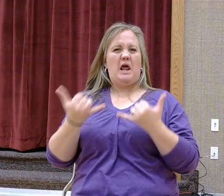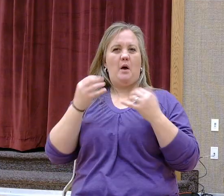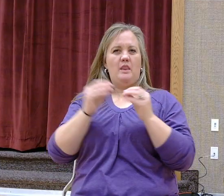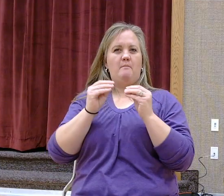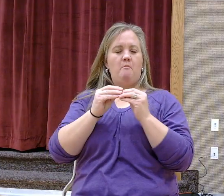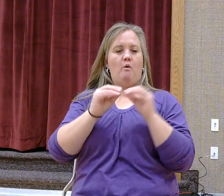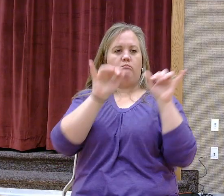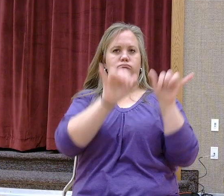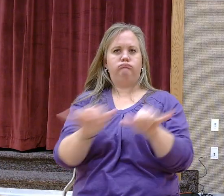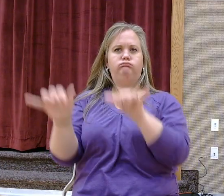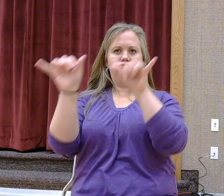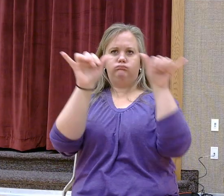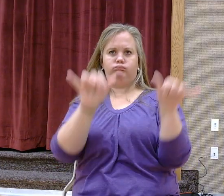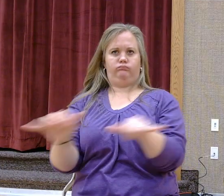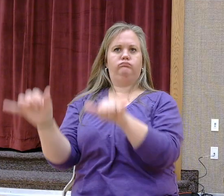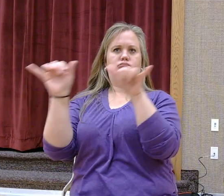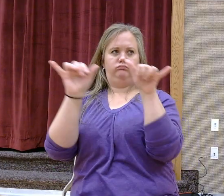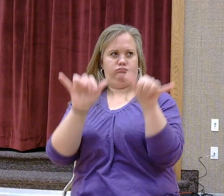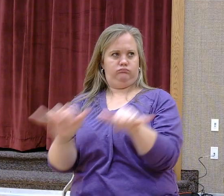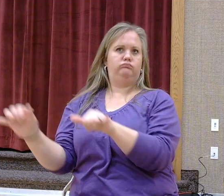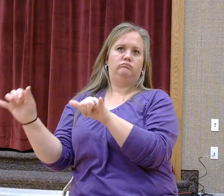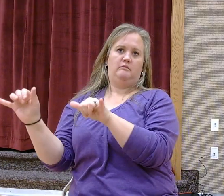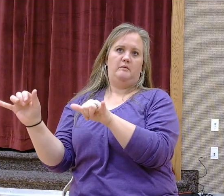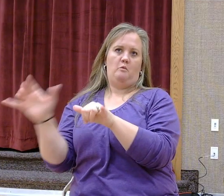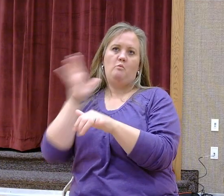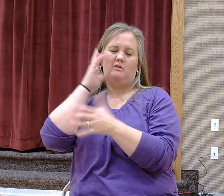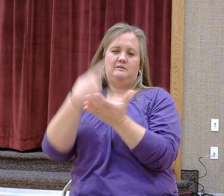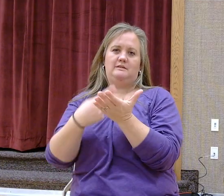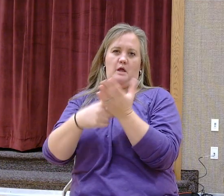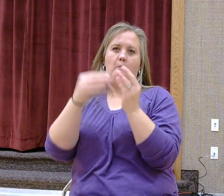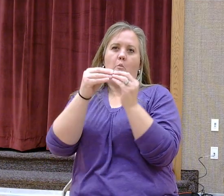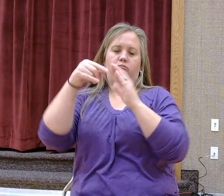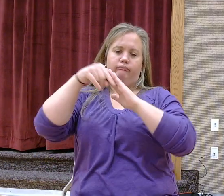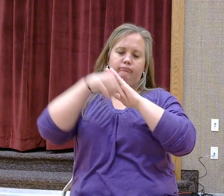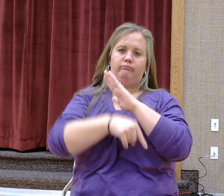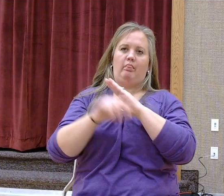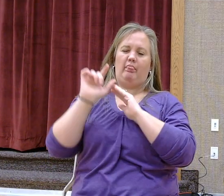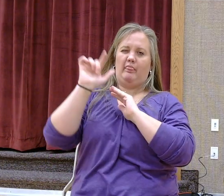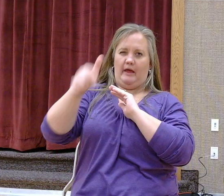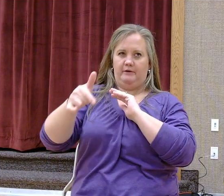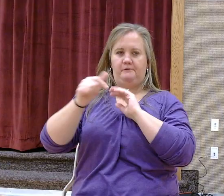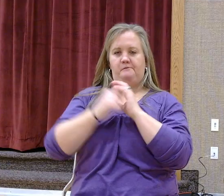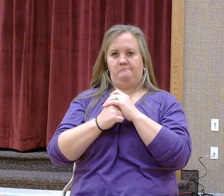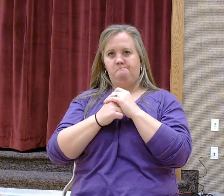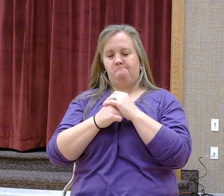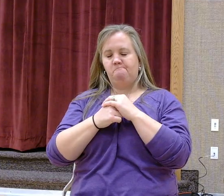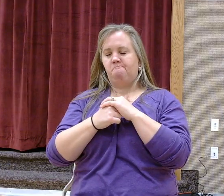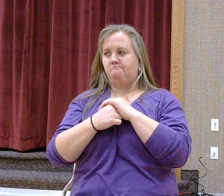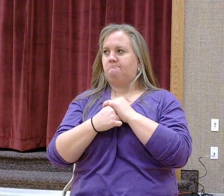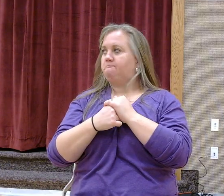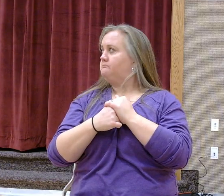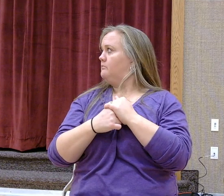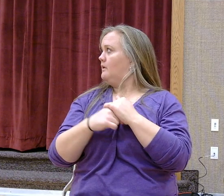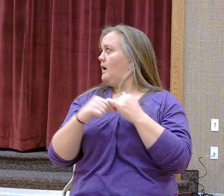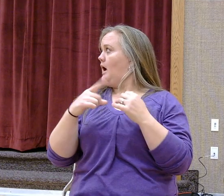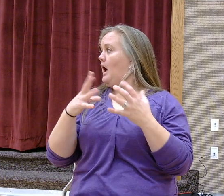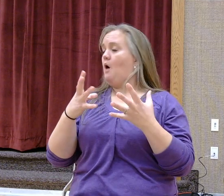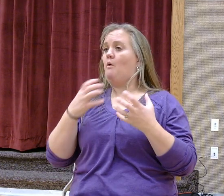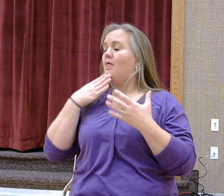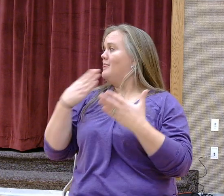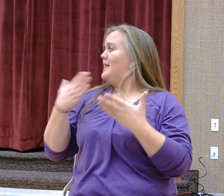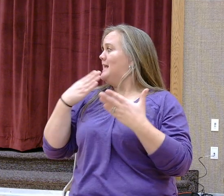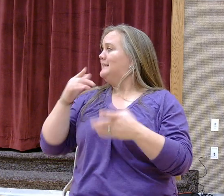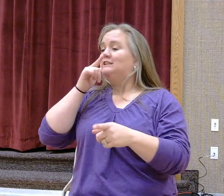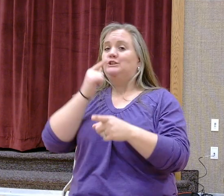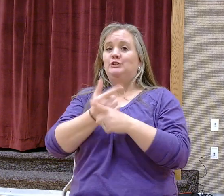and we'll talk about that a little bit as we dive into some stuff in some of these slides, and so we'll talk more. I want to thank Sister Grimes. She